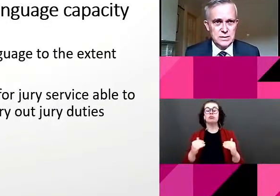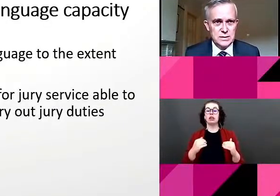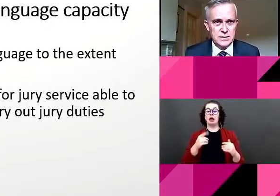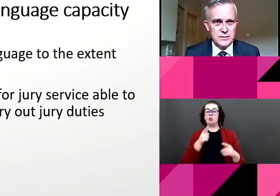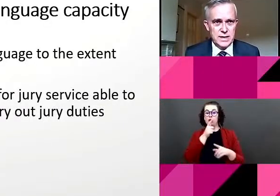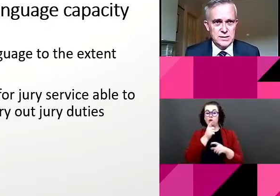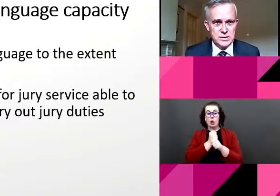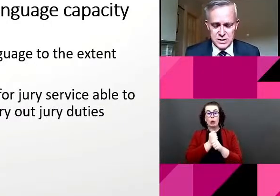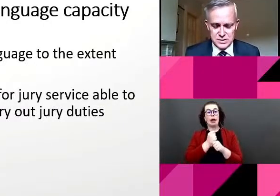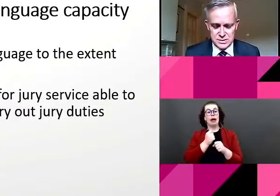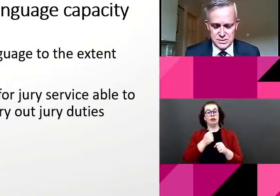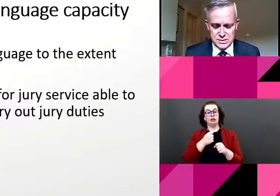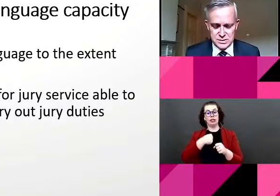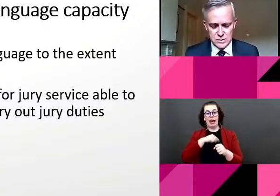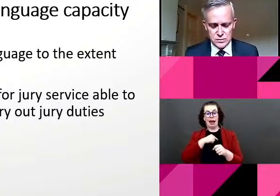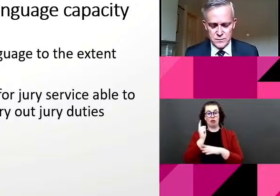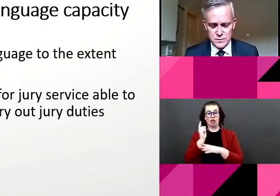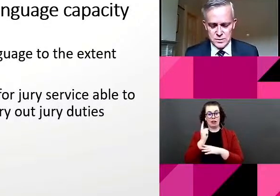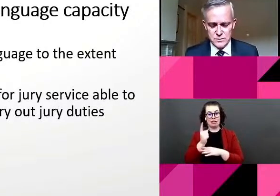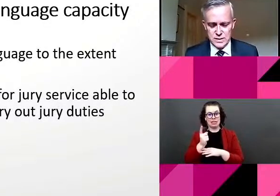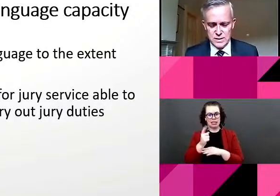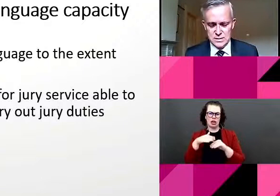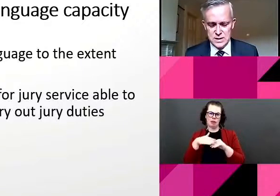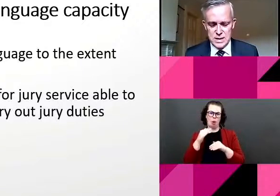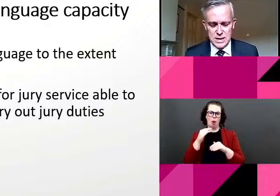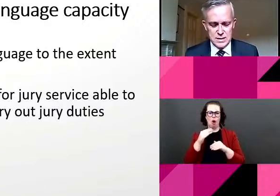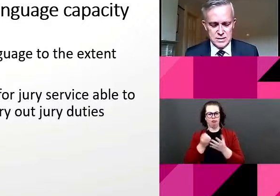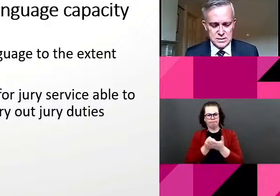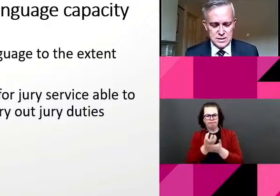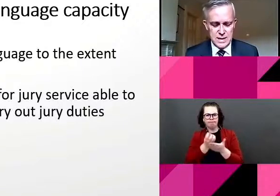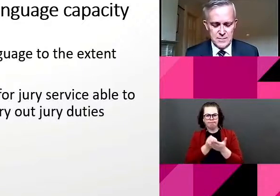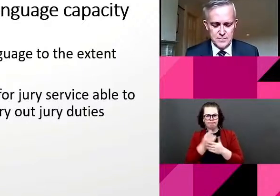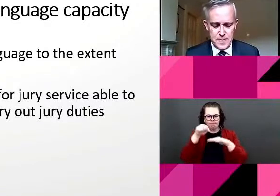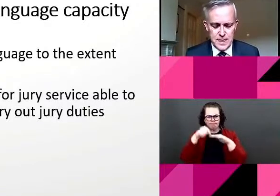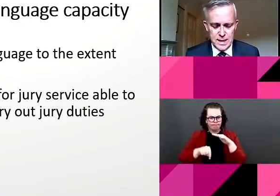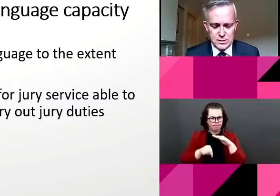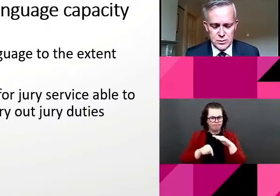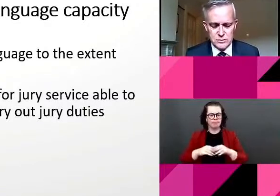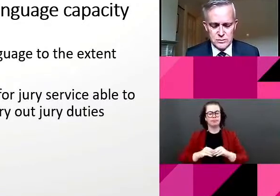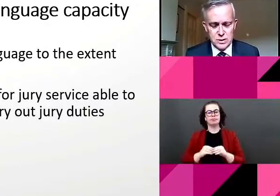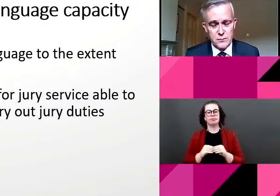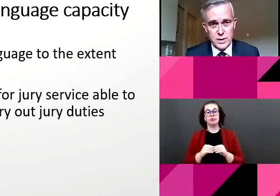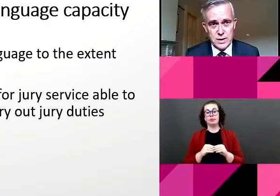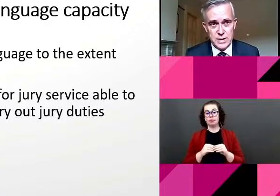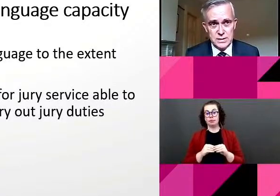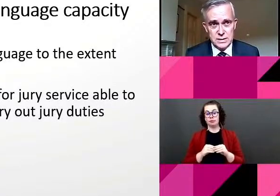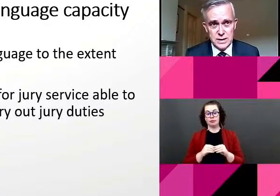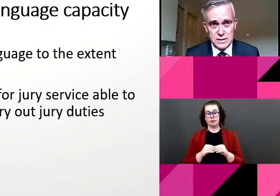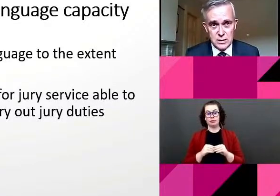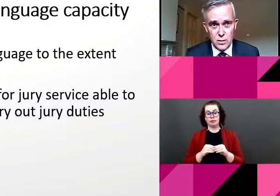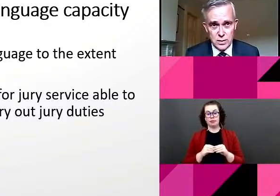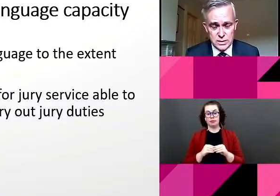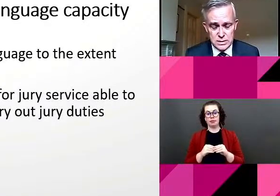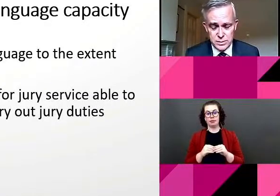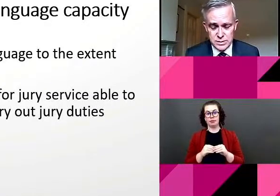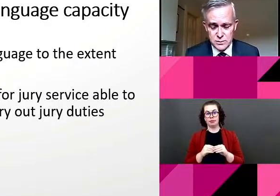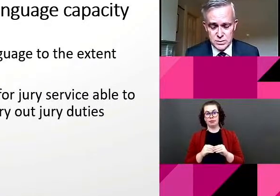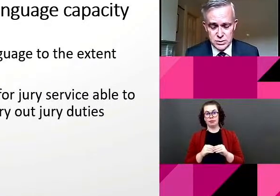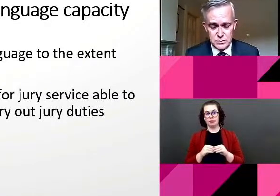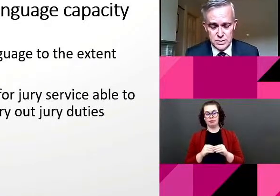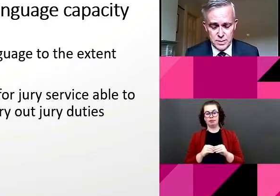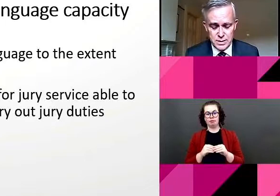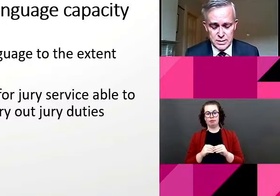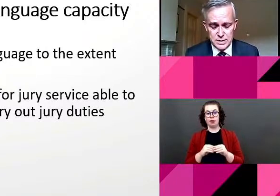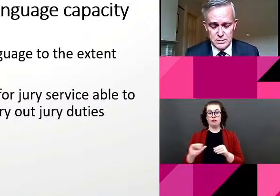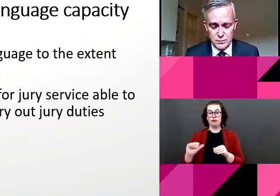made in detail. Thanks, Jason. So the first of these is in terms of recommending that the equality